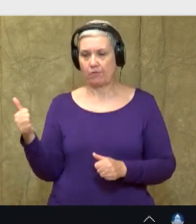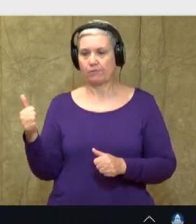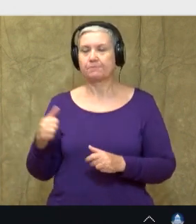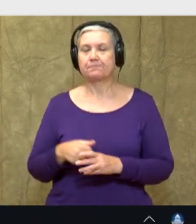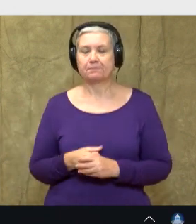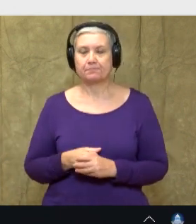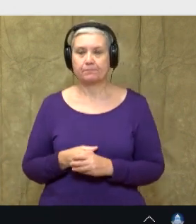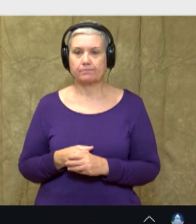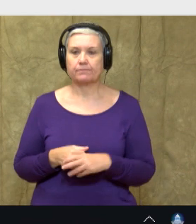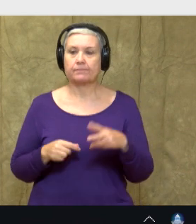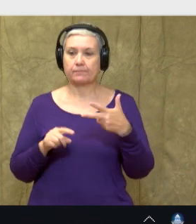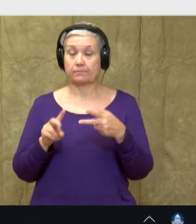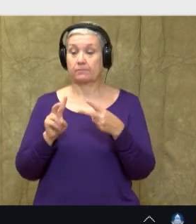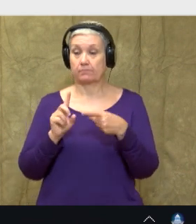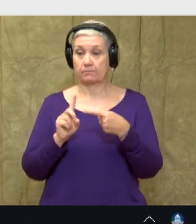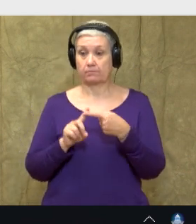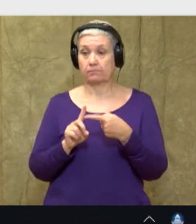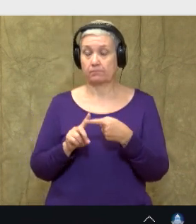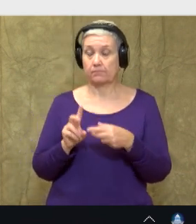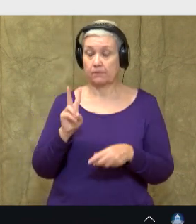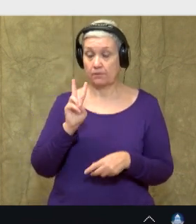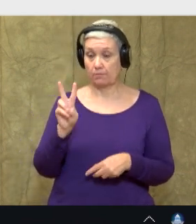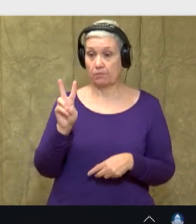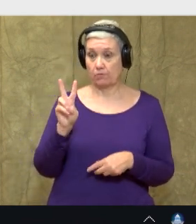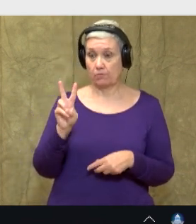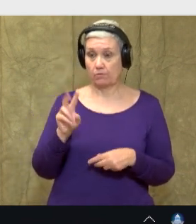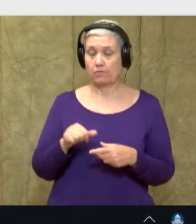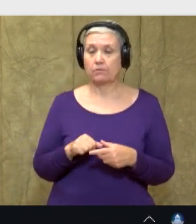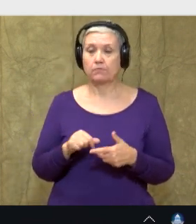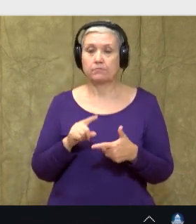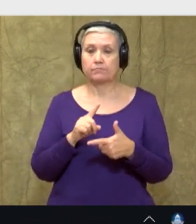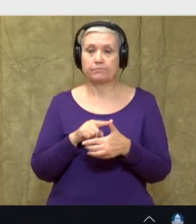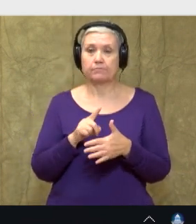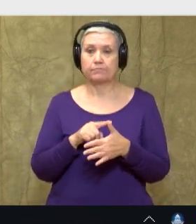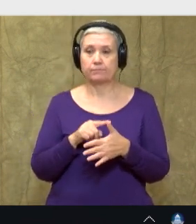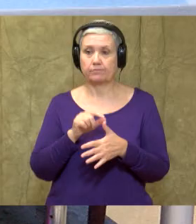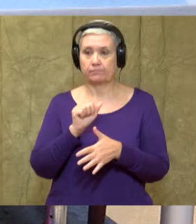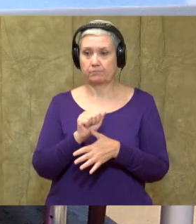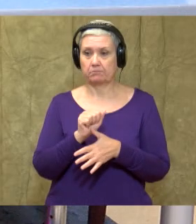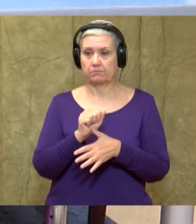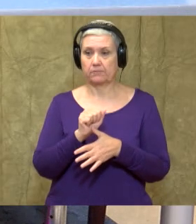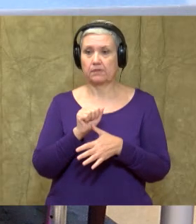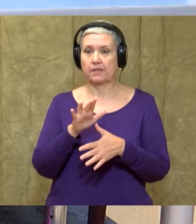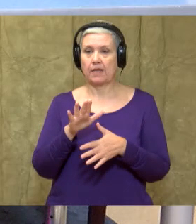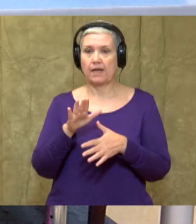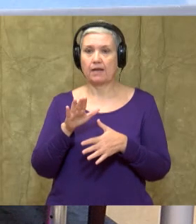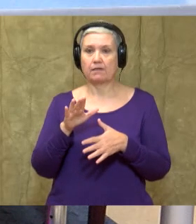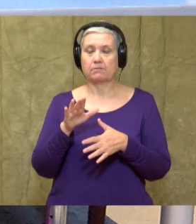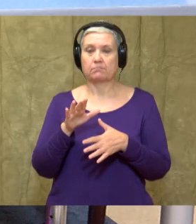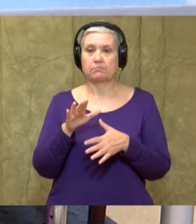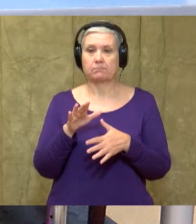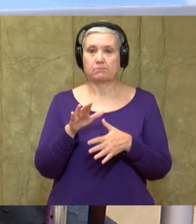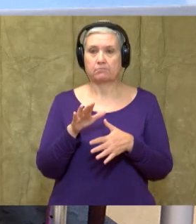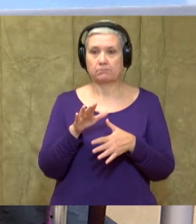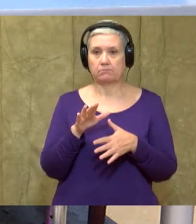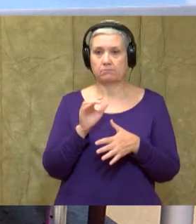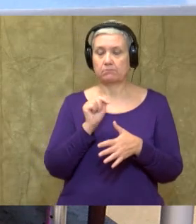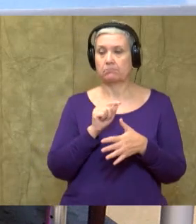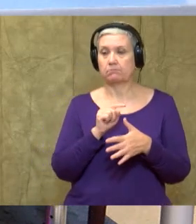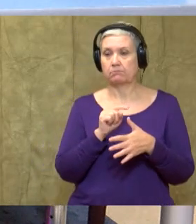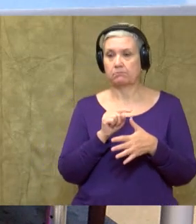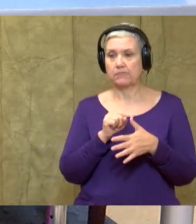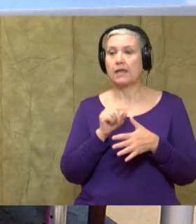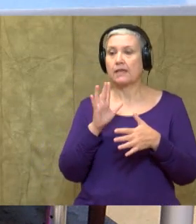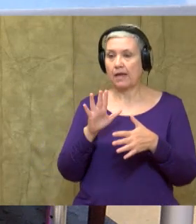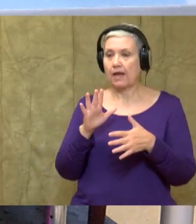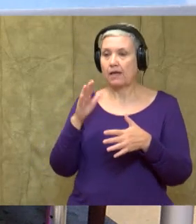two, smart devices can track your behavior when you are not directly using them. And that is also